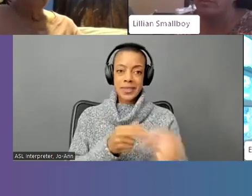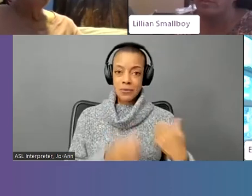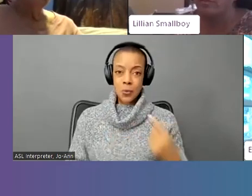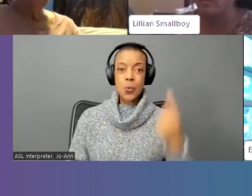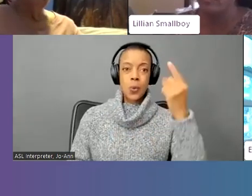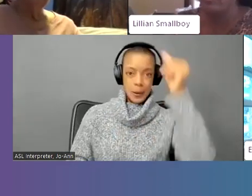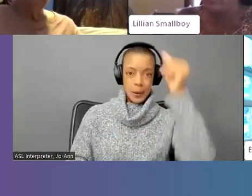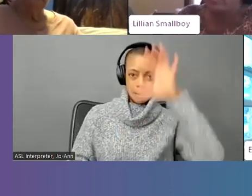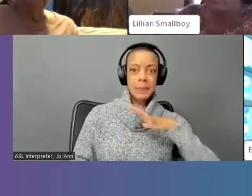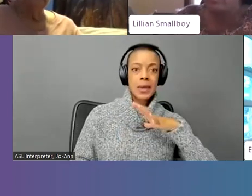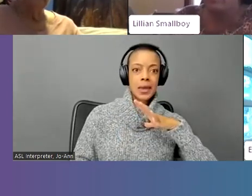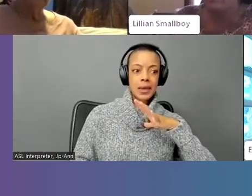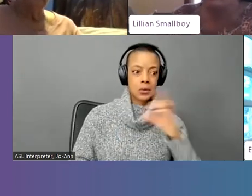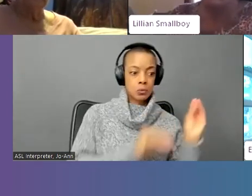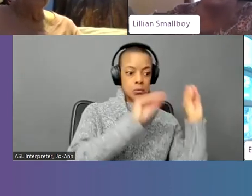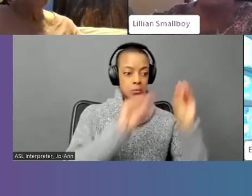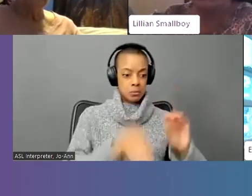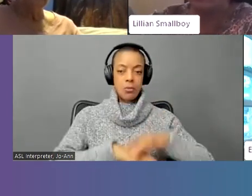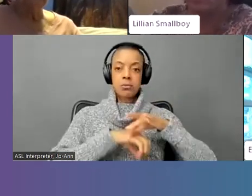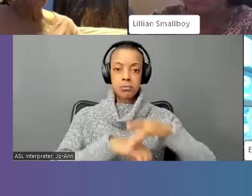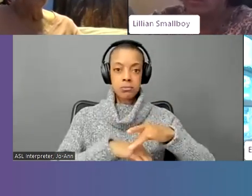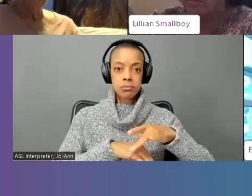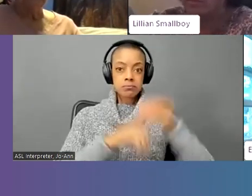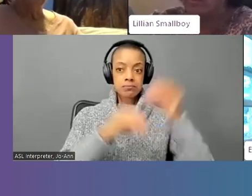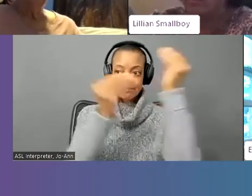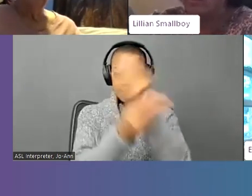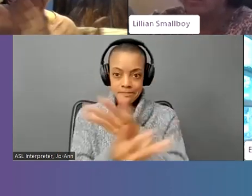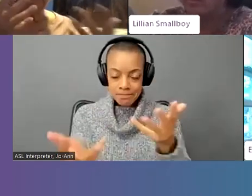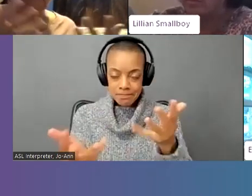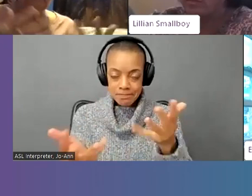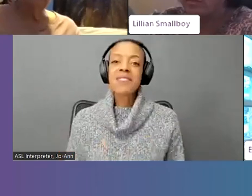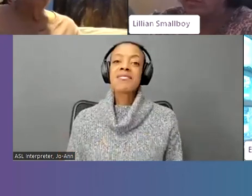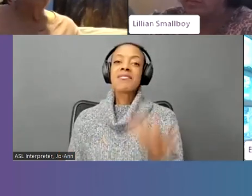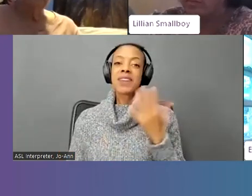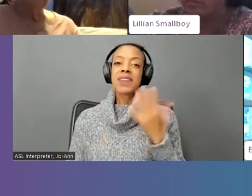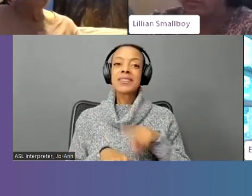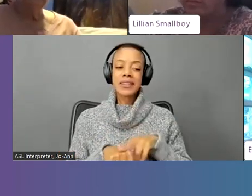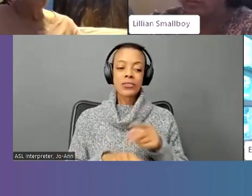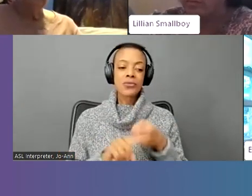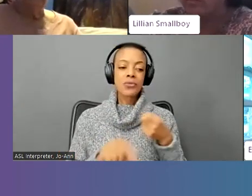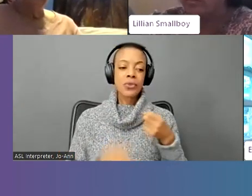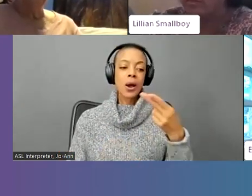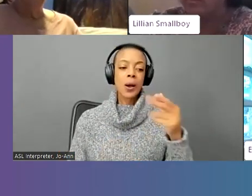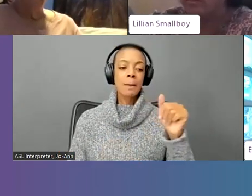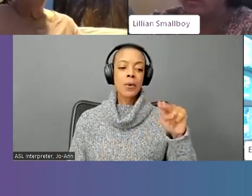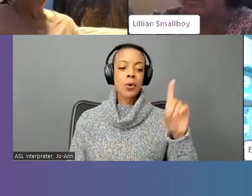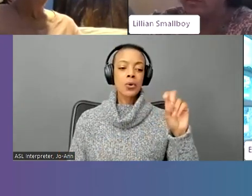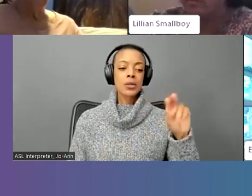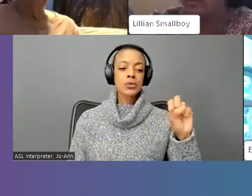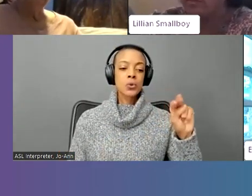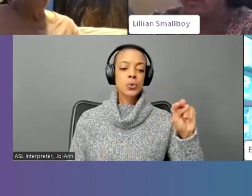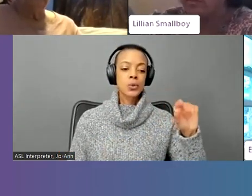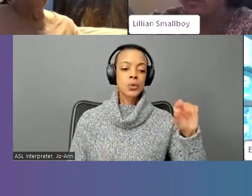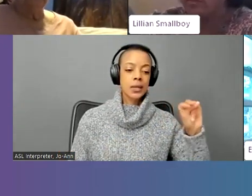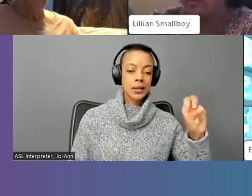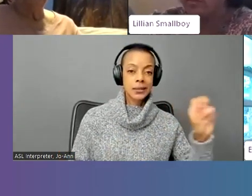that message to those five Haudenosaunee nations, you know, to bring up that goodness and to be a model, you